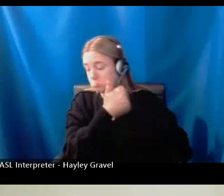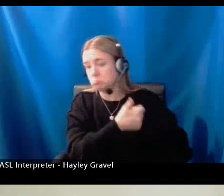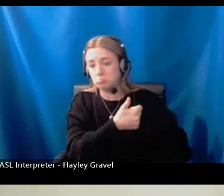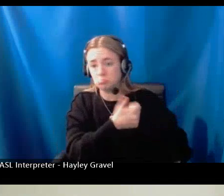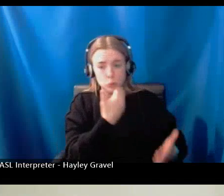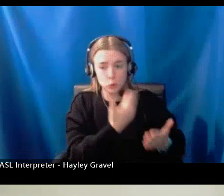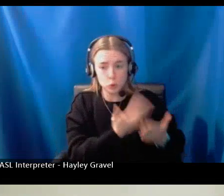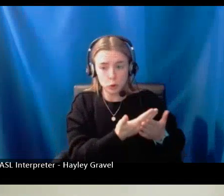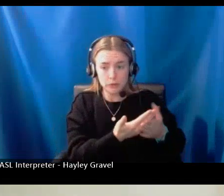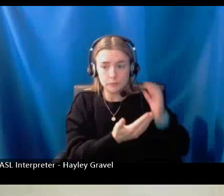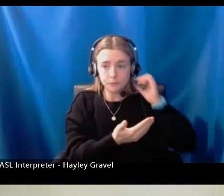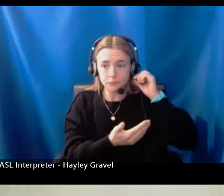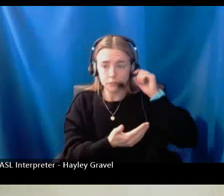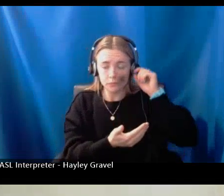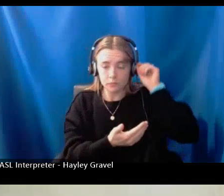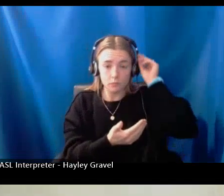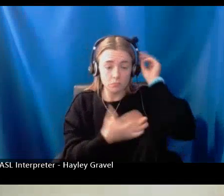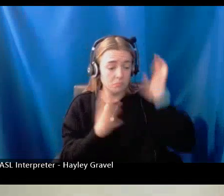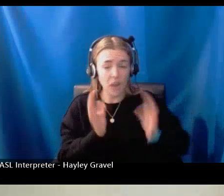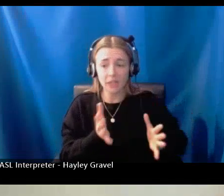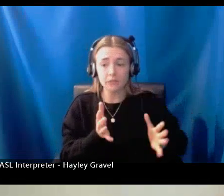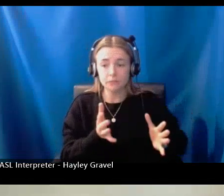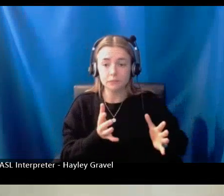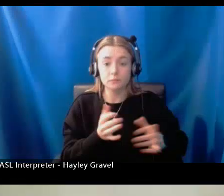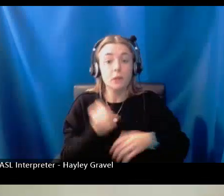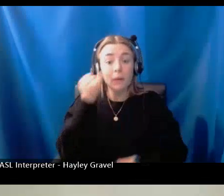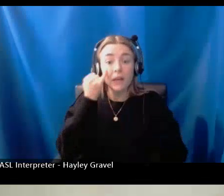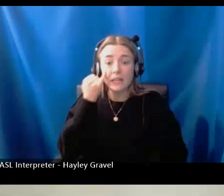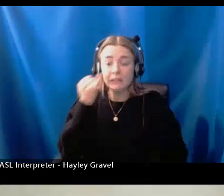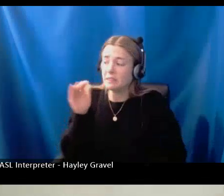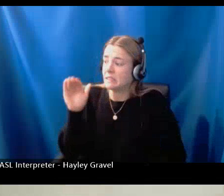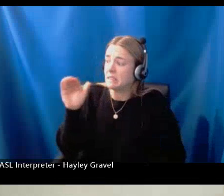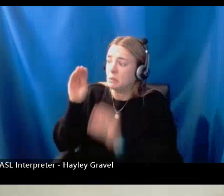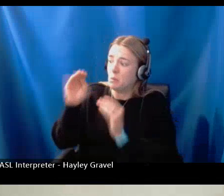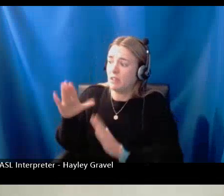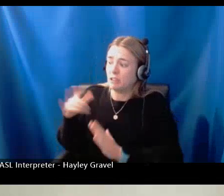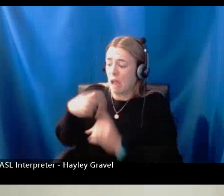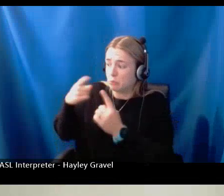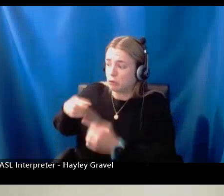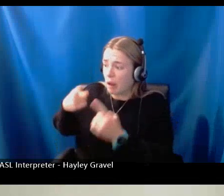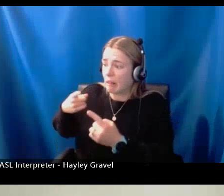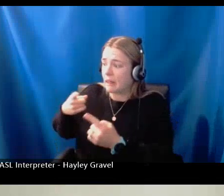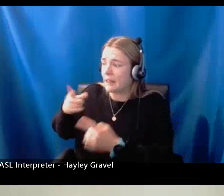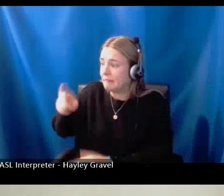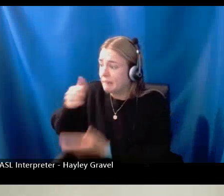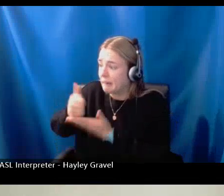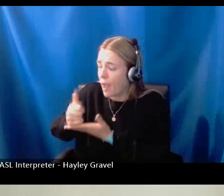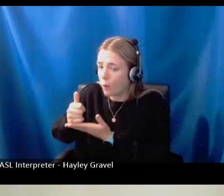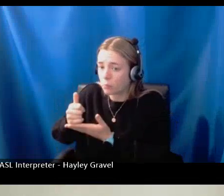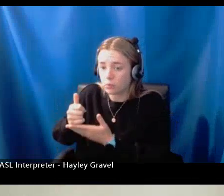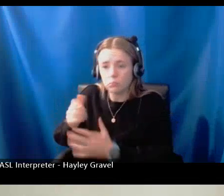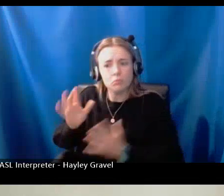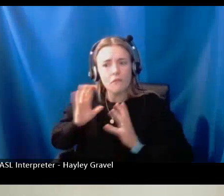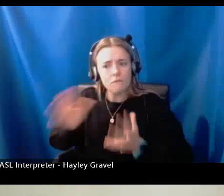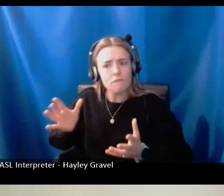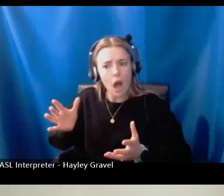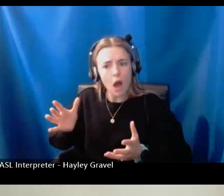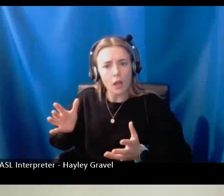structured. Go. But I also want to make sure we're understanding the fact that this is sort of a help desk kind of